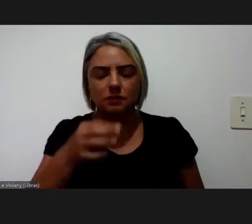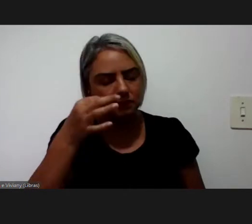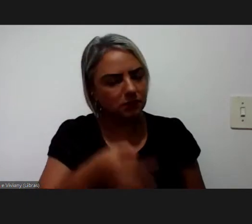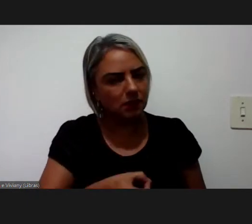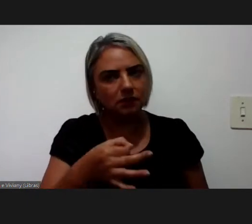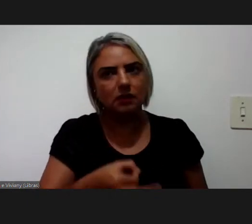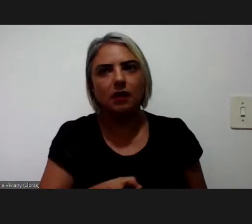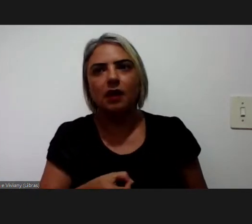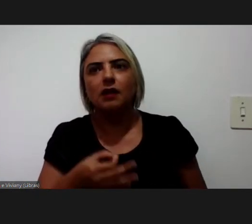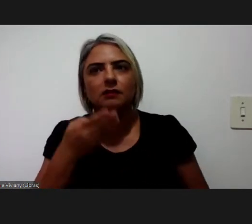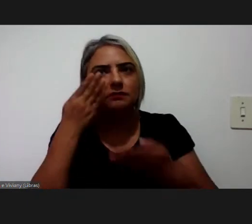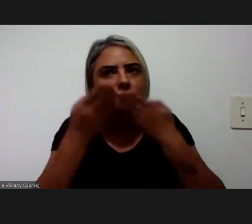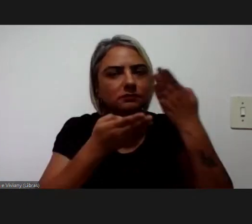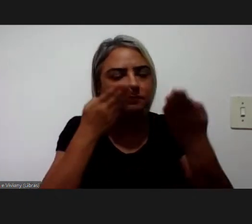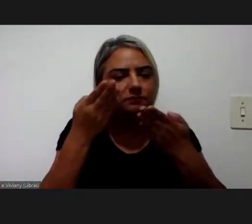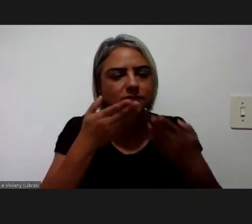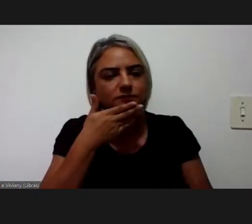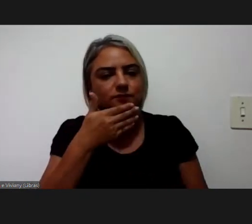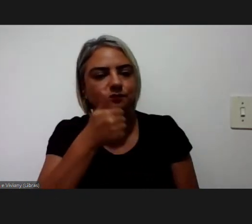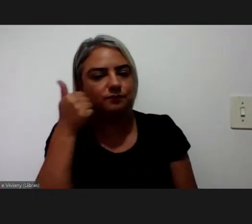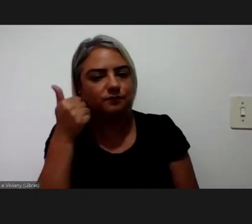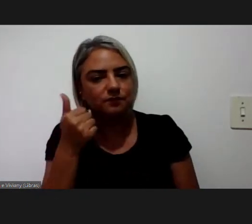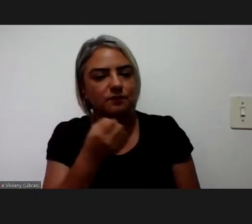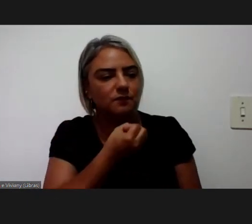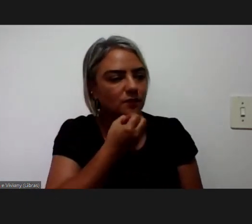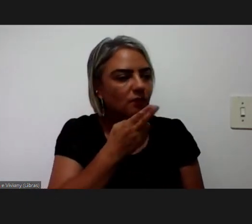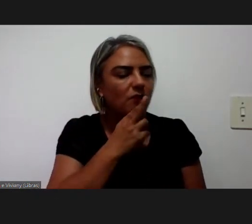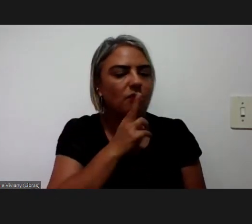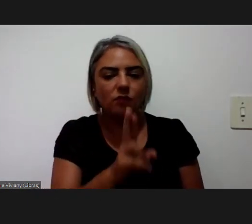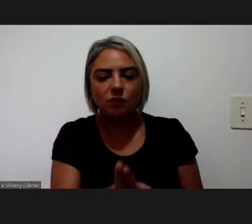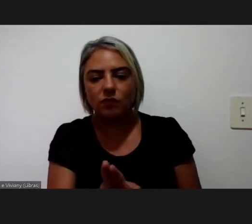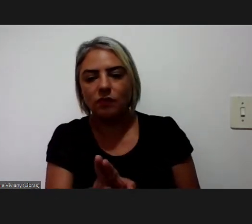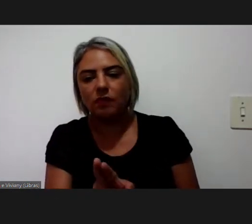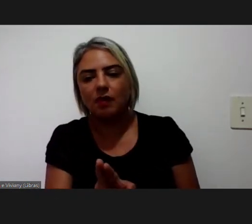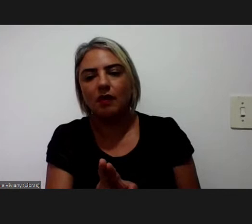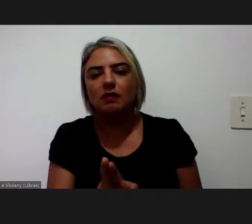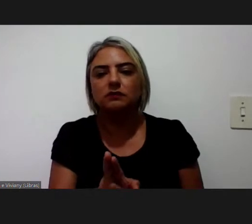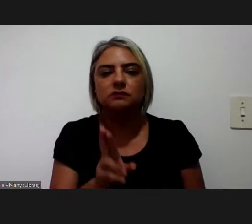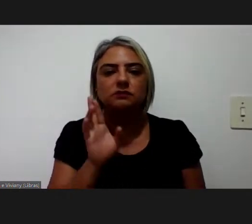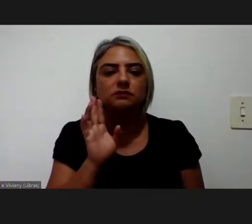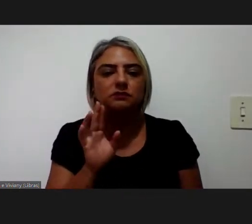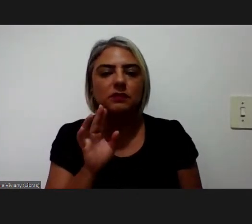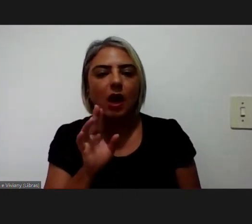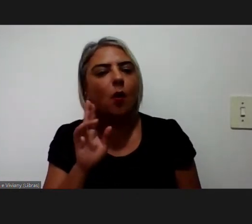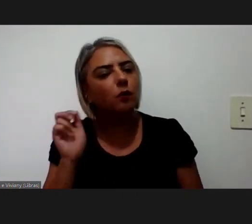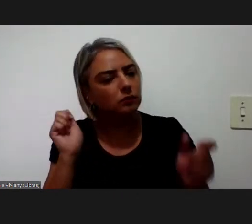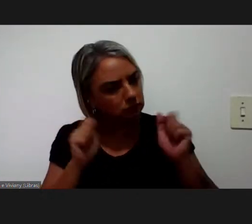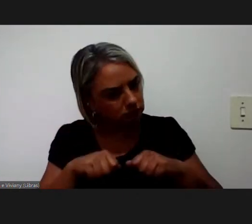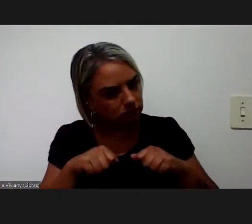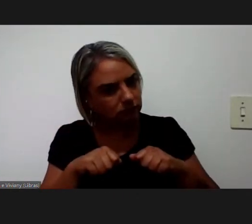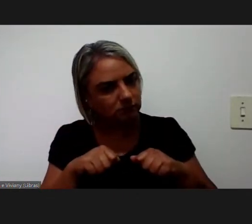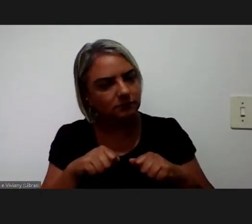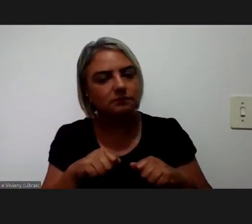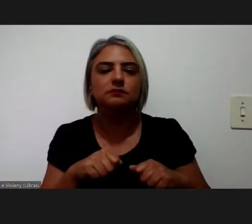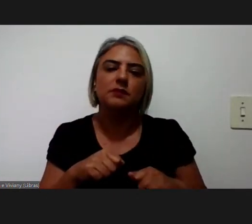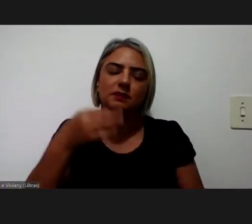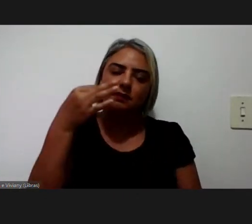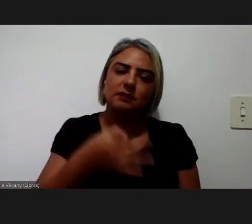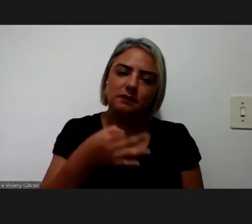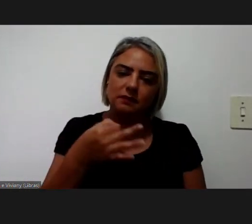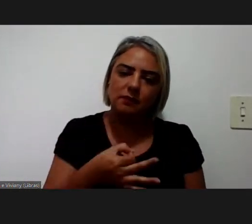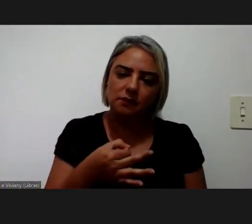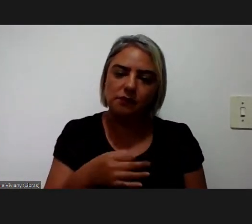the national healthcare, we can make quality work with